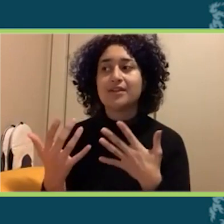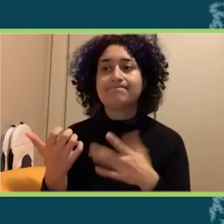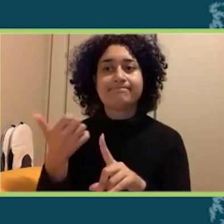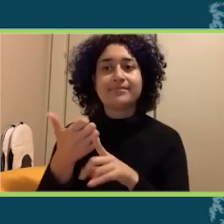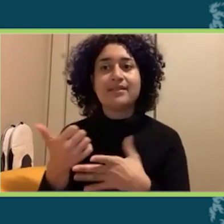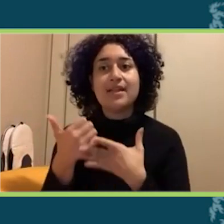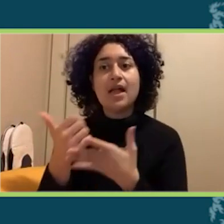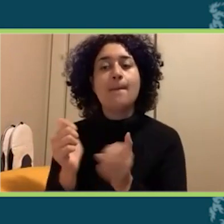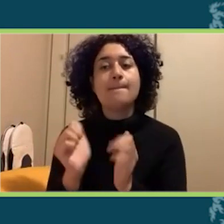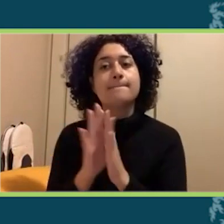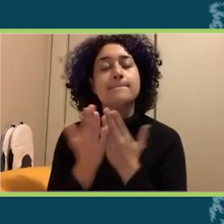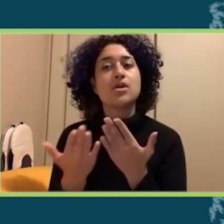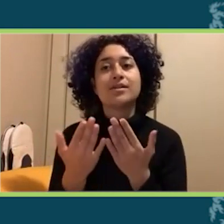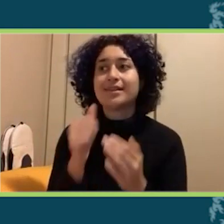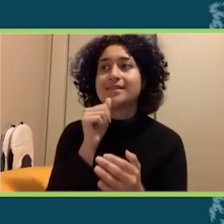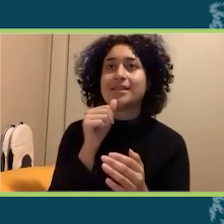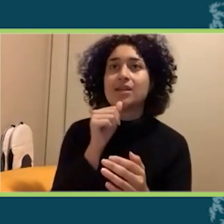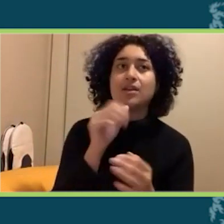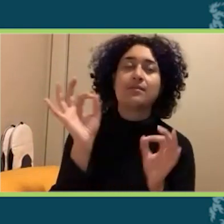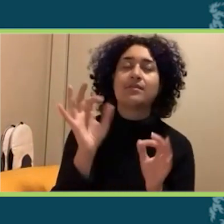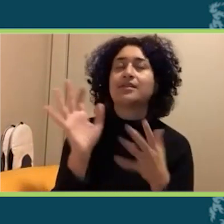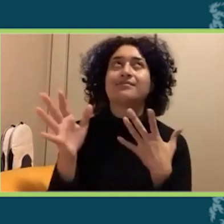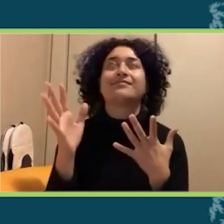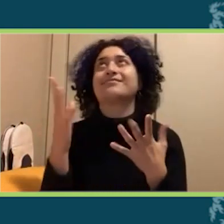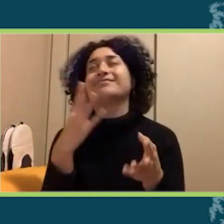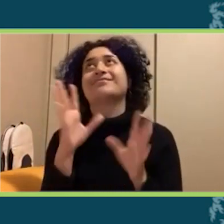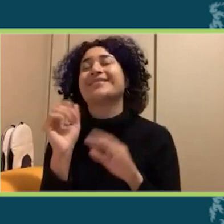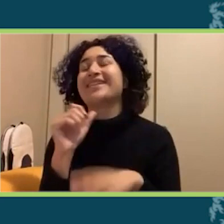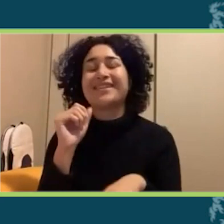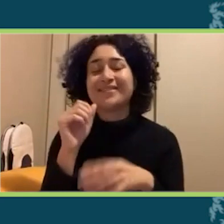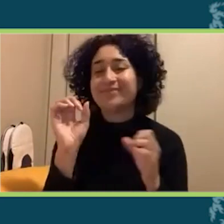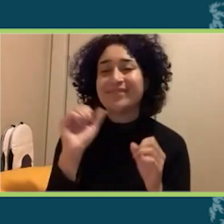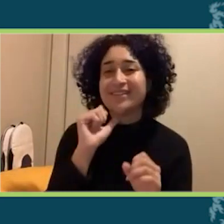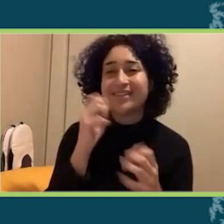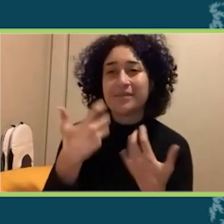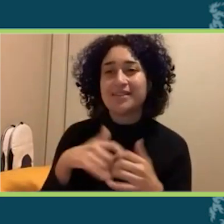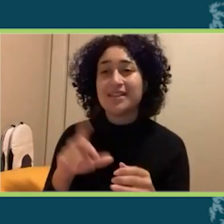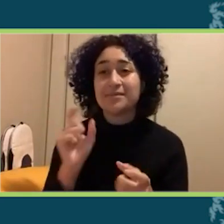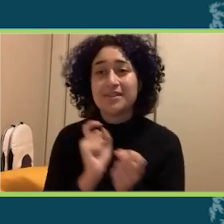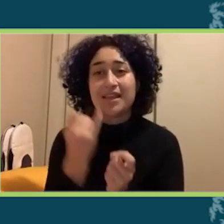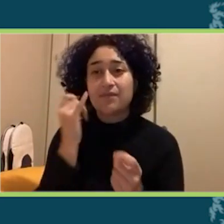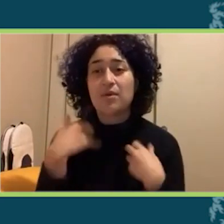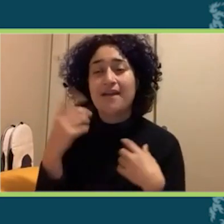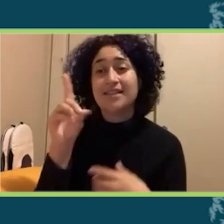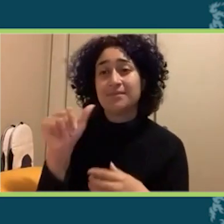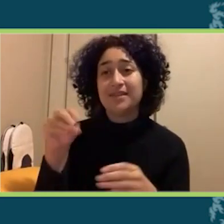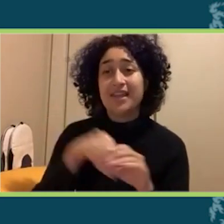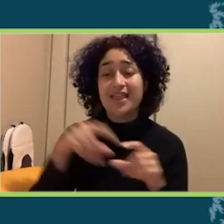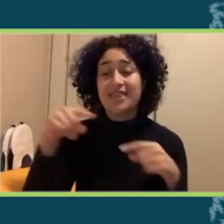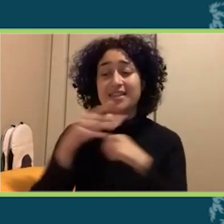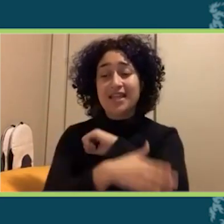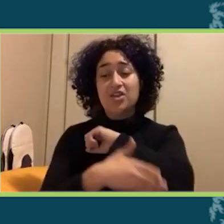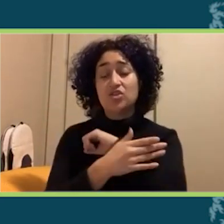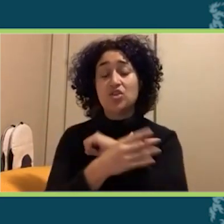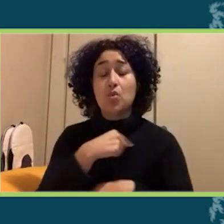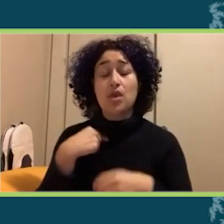Secret, that you haven't manifested like the perfect, like that's nonsense, particularly if you have a disability in this country, right? That we are